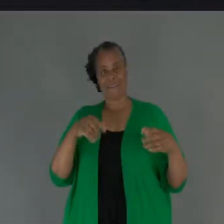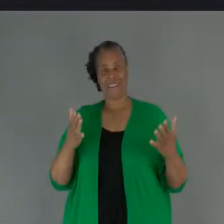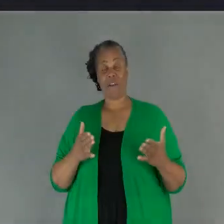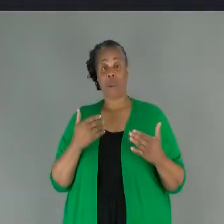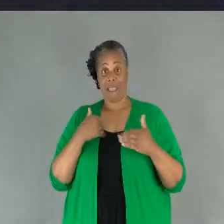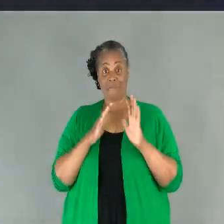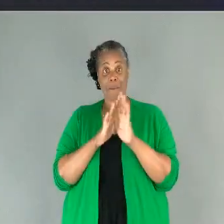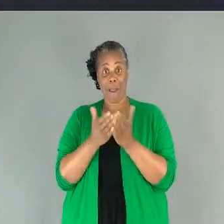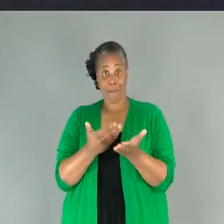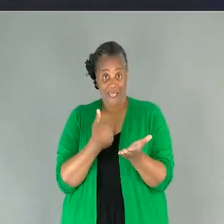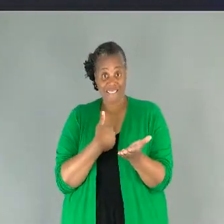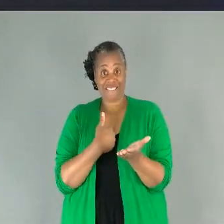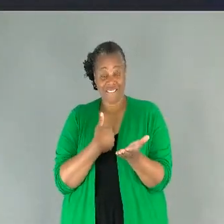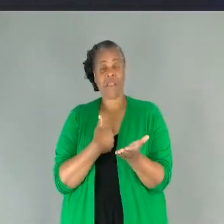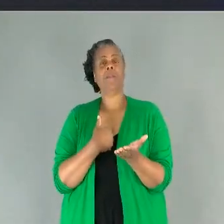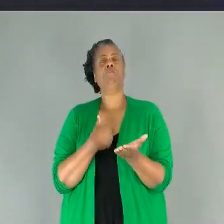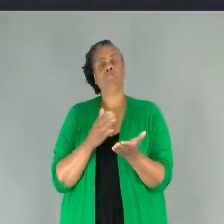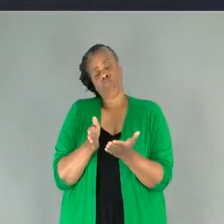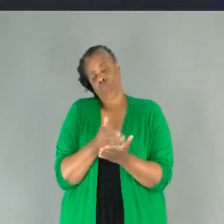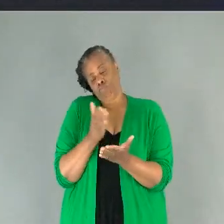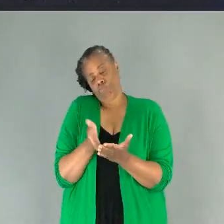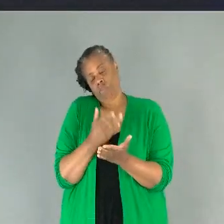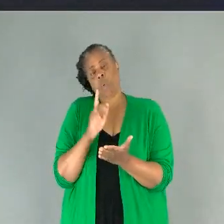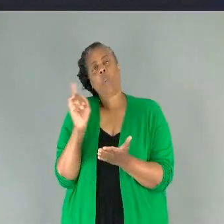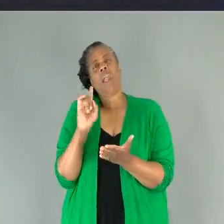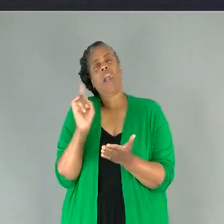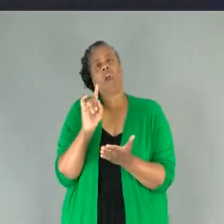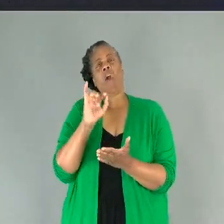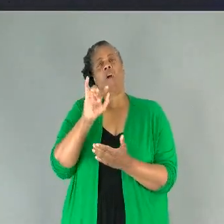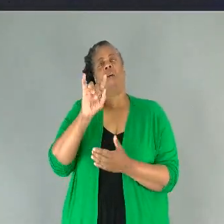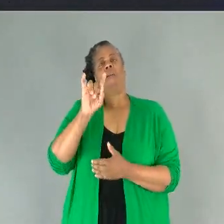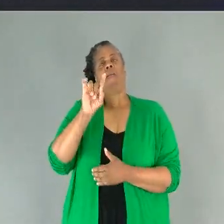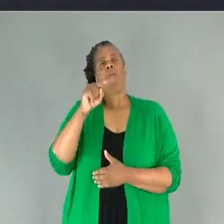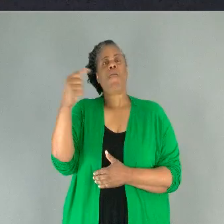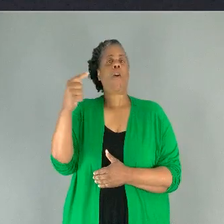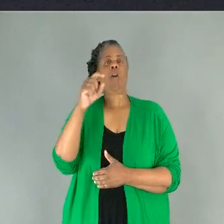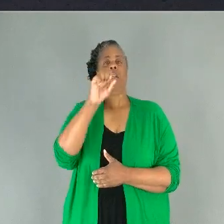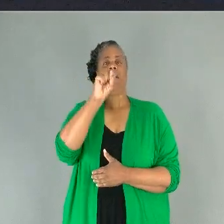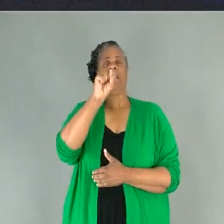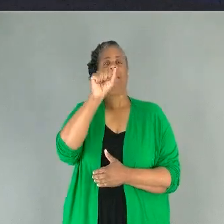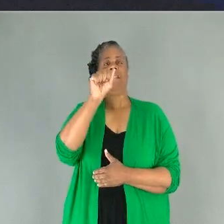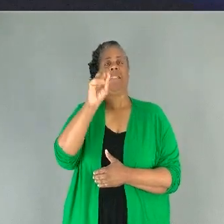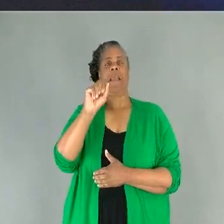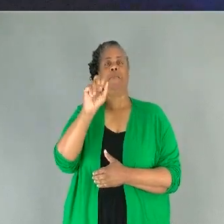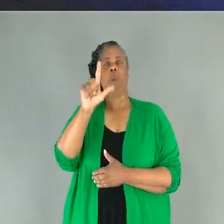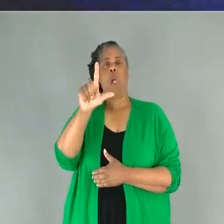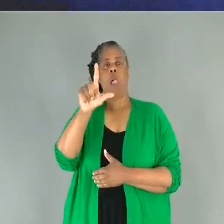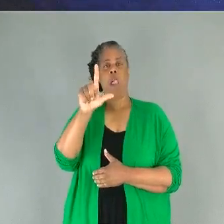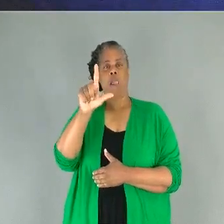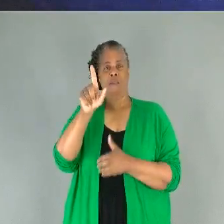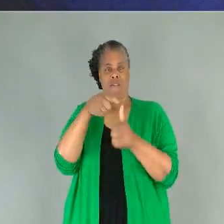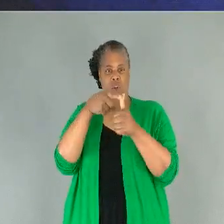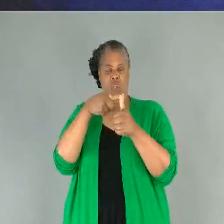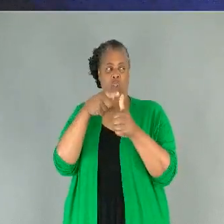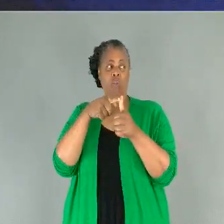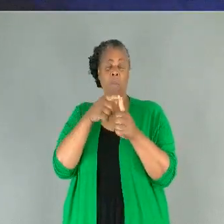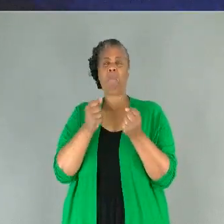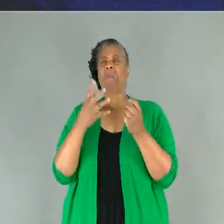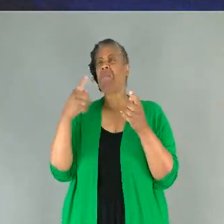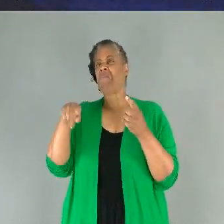If you have your Bibles, turn with me in your Bibles to 1 Samuel. Very familiar passage of